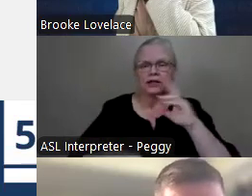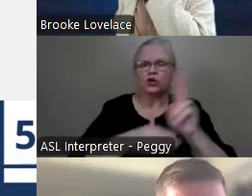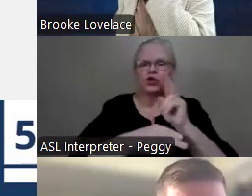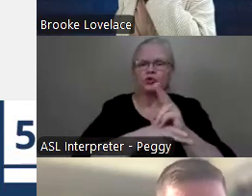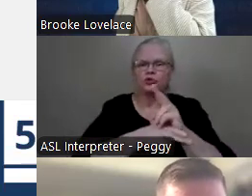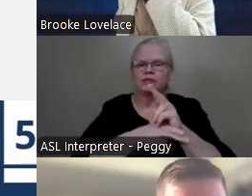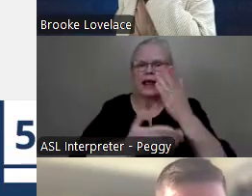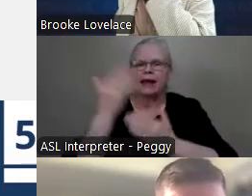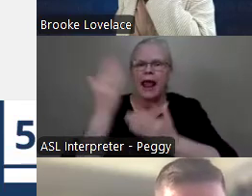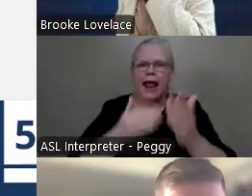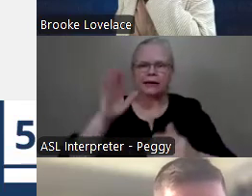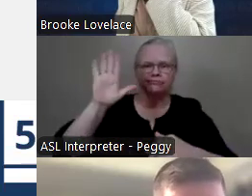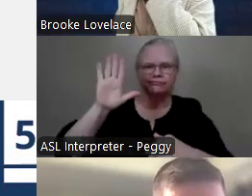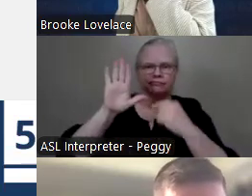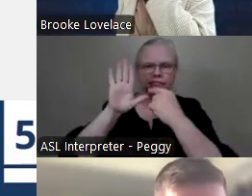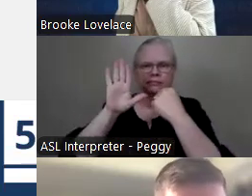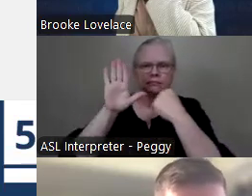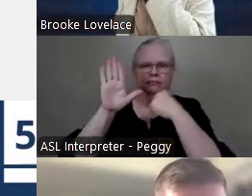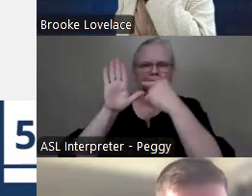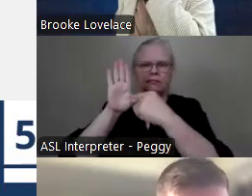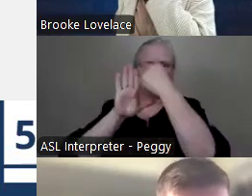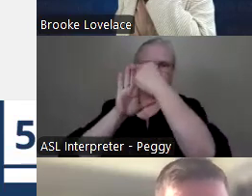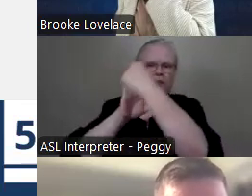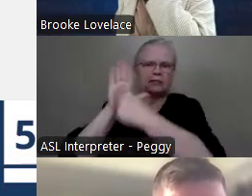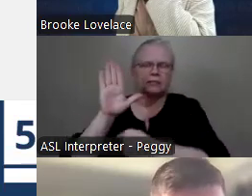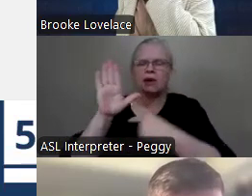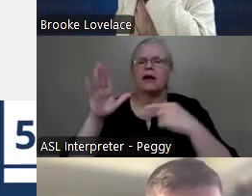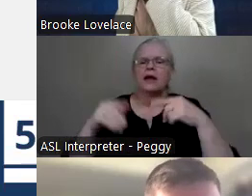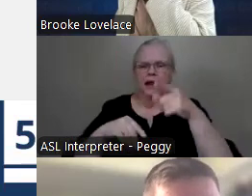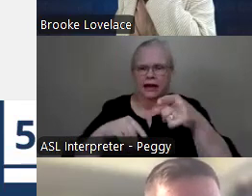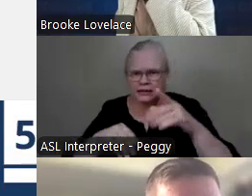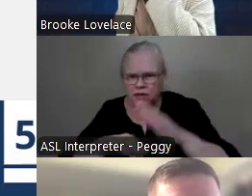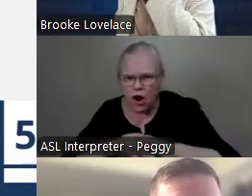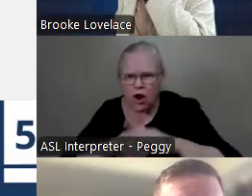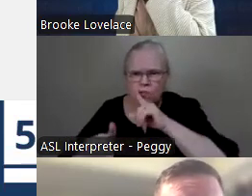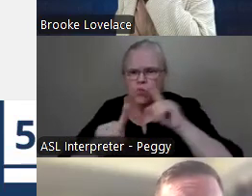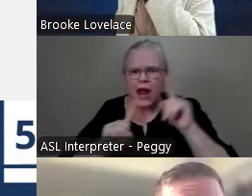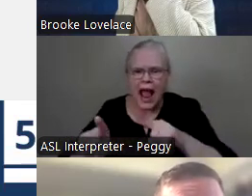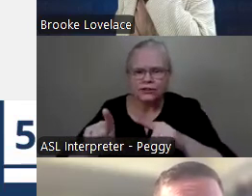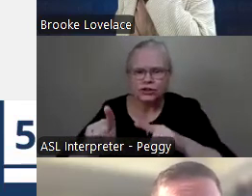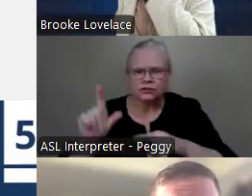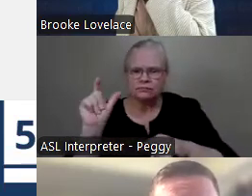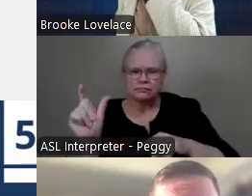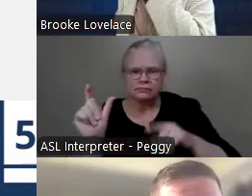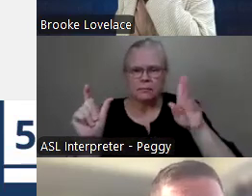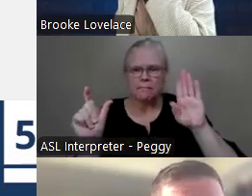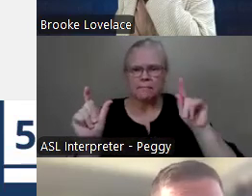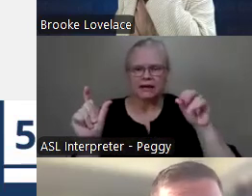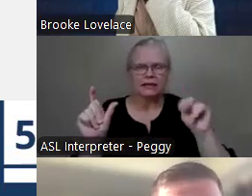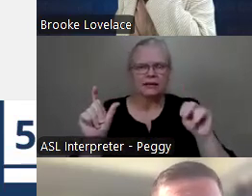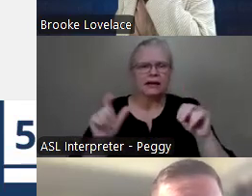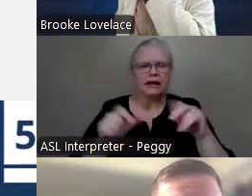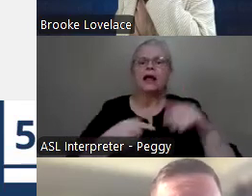under the reactions button on the screen. And then there's also a closed captioning feature at the bottom of your